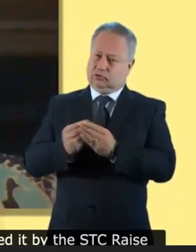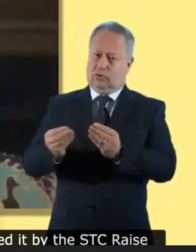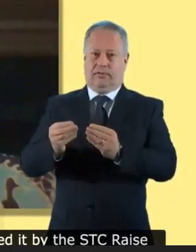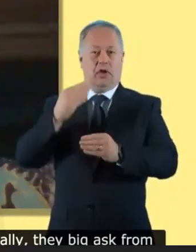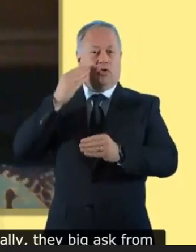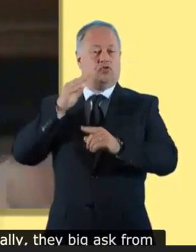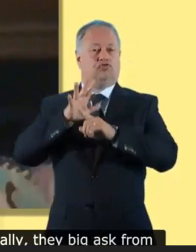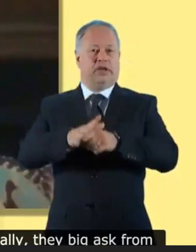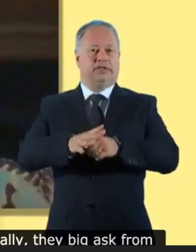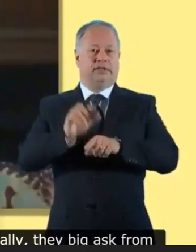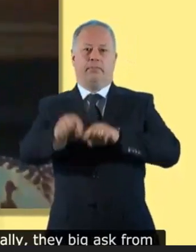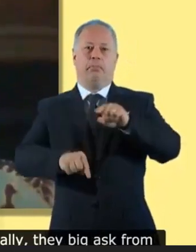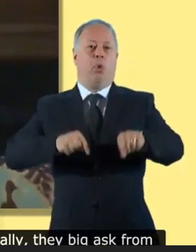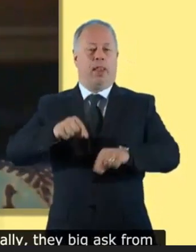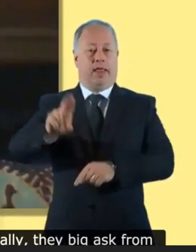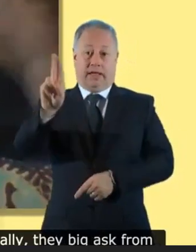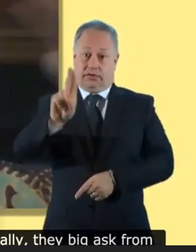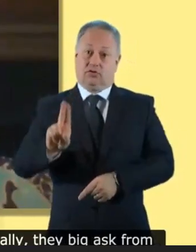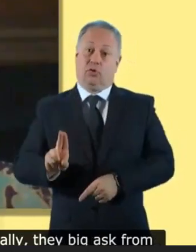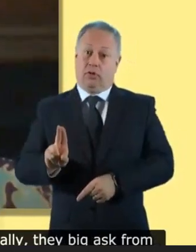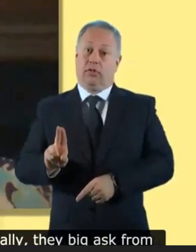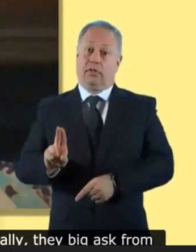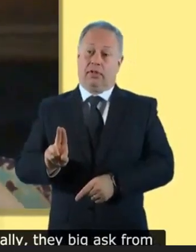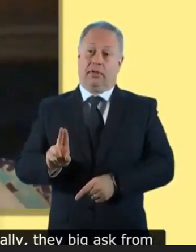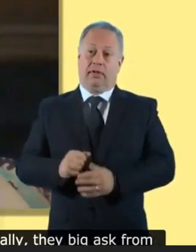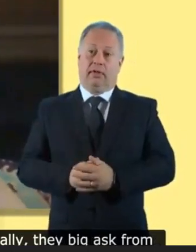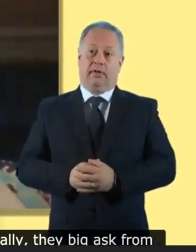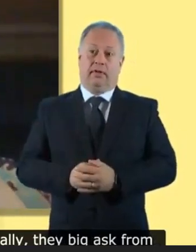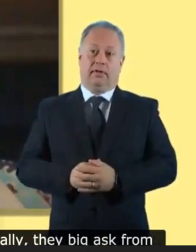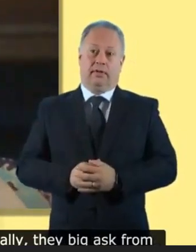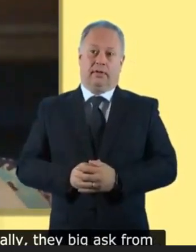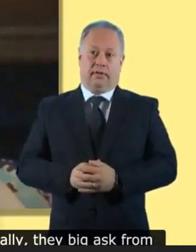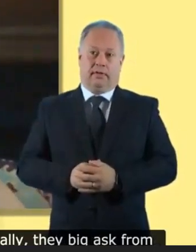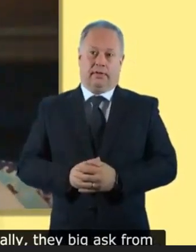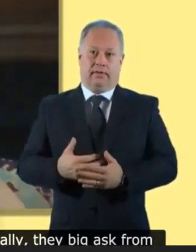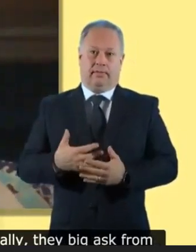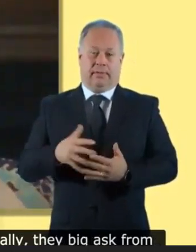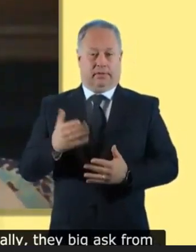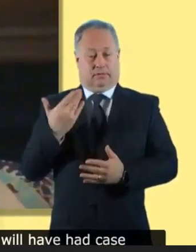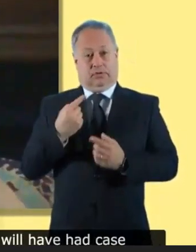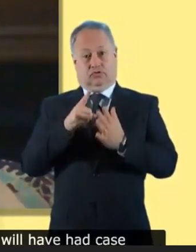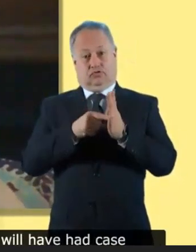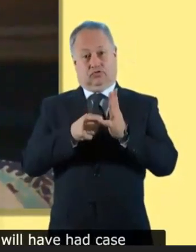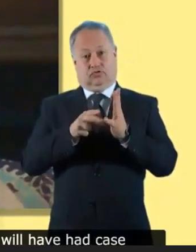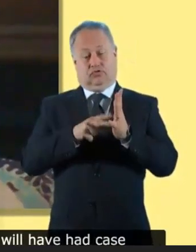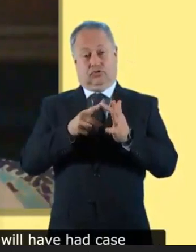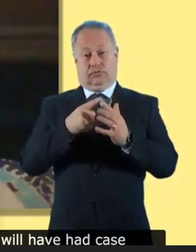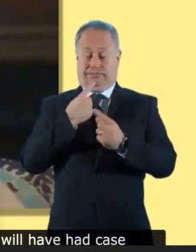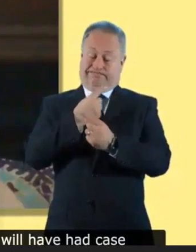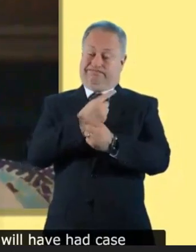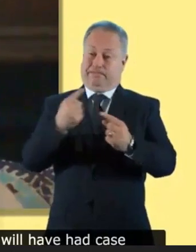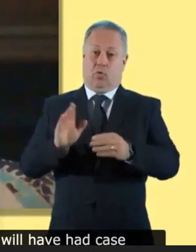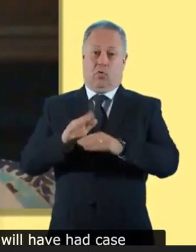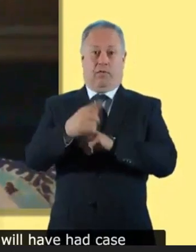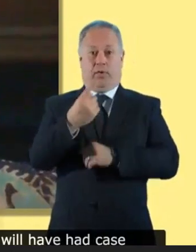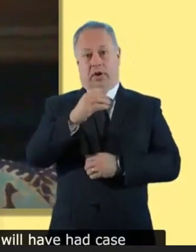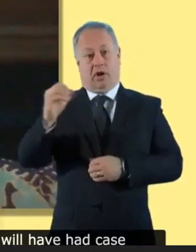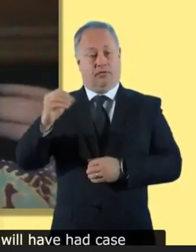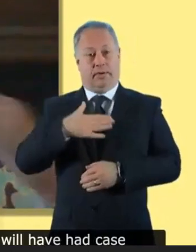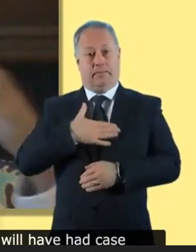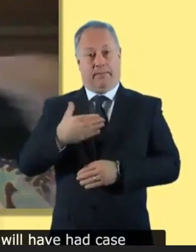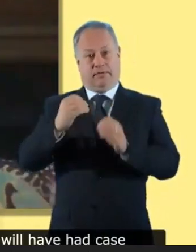And all of us will have had casework about this. In the call that we made in June to over 100 members of the BAME